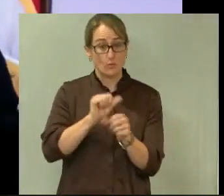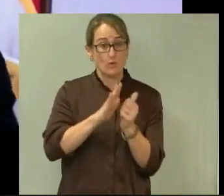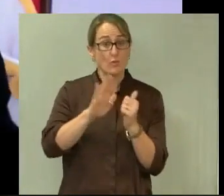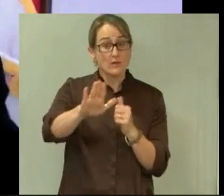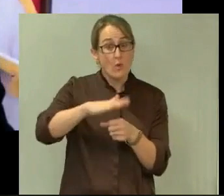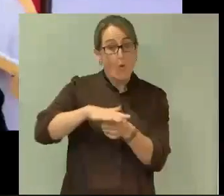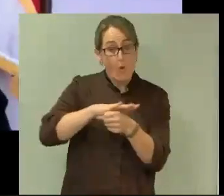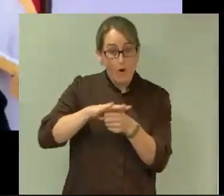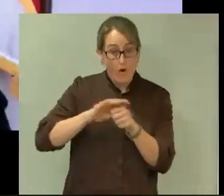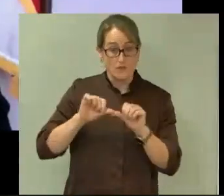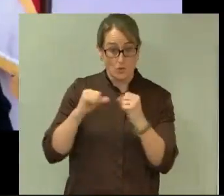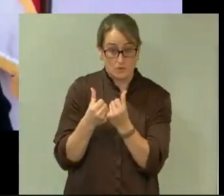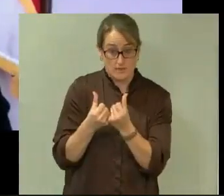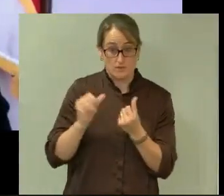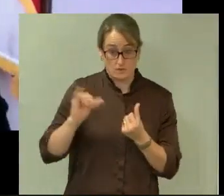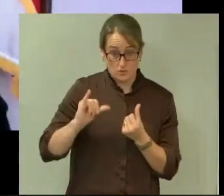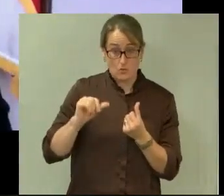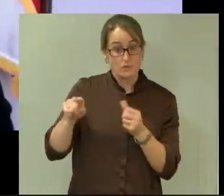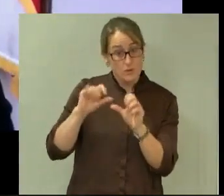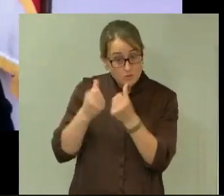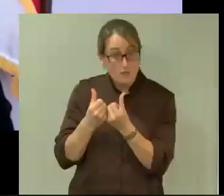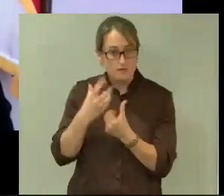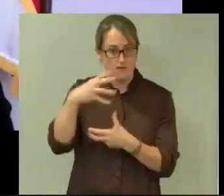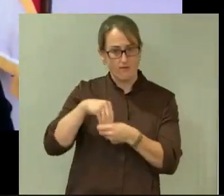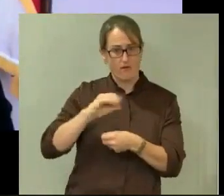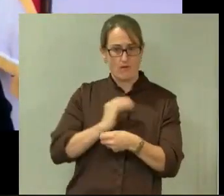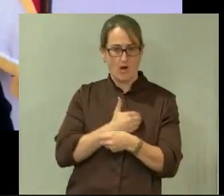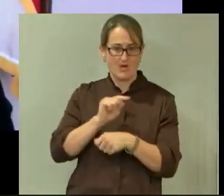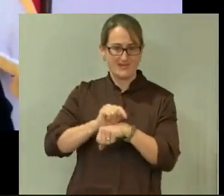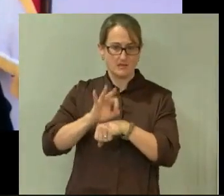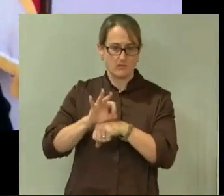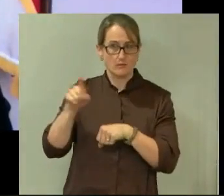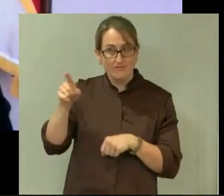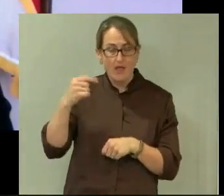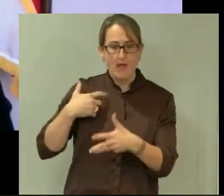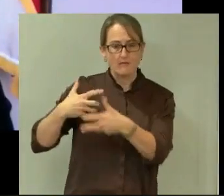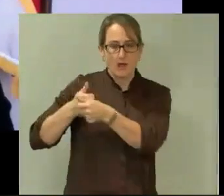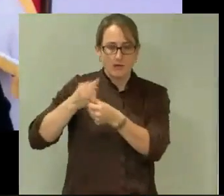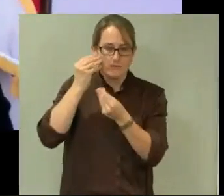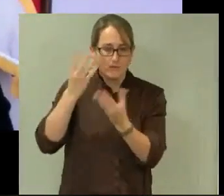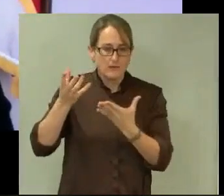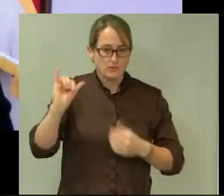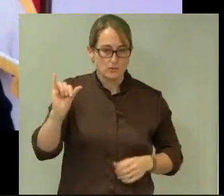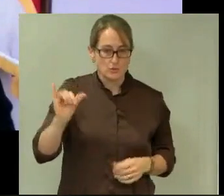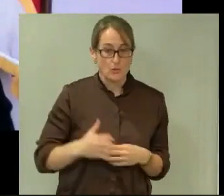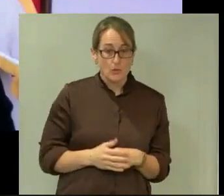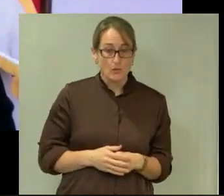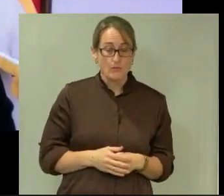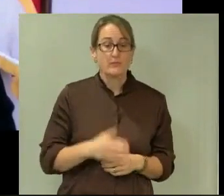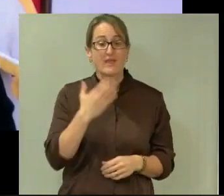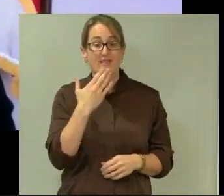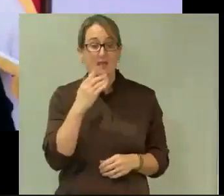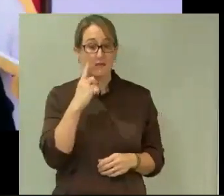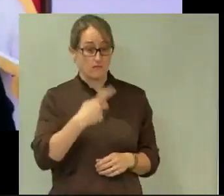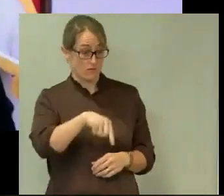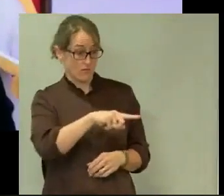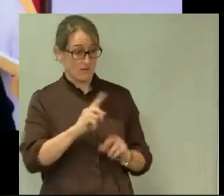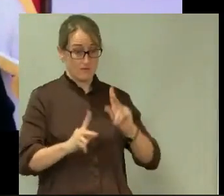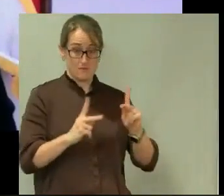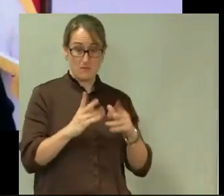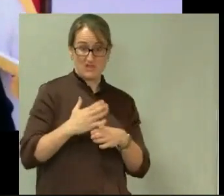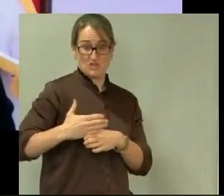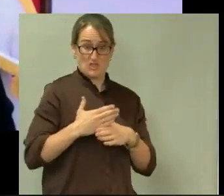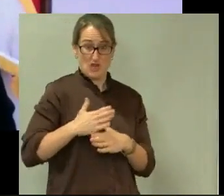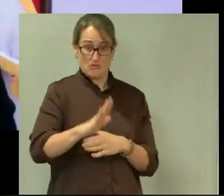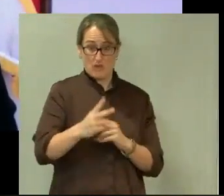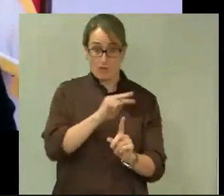of your associations are part of this task force. I want to thank all the practitioners for sharing a very practical perspective